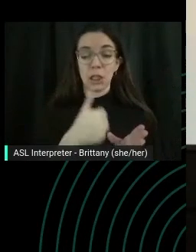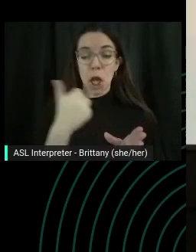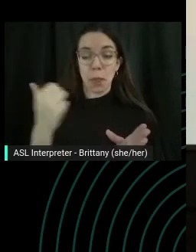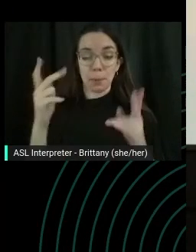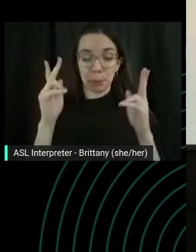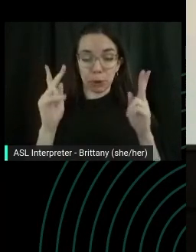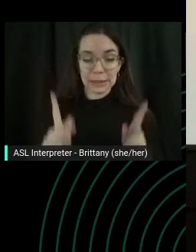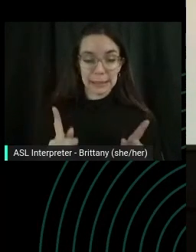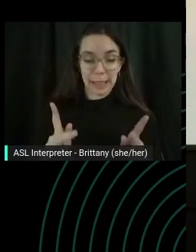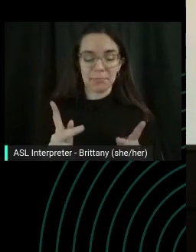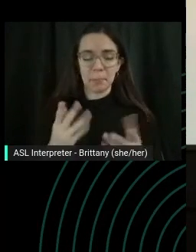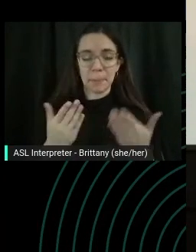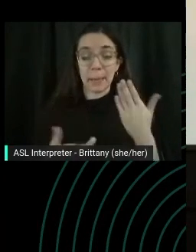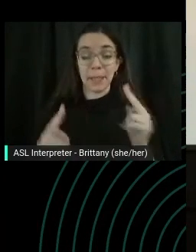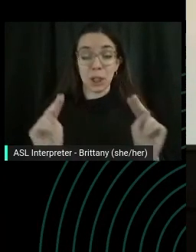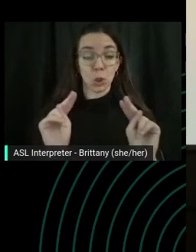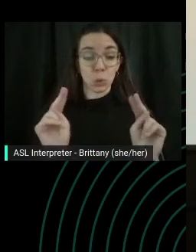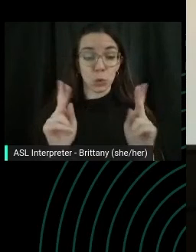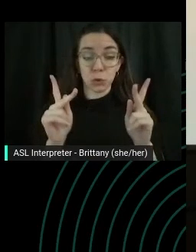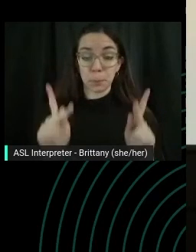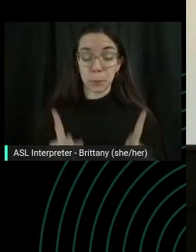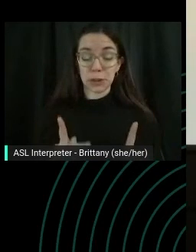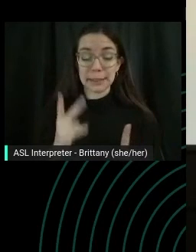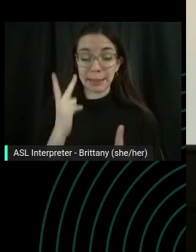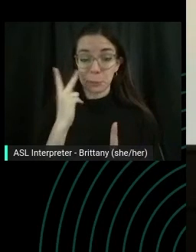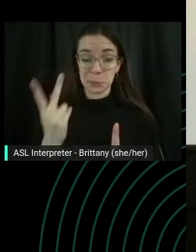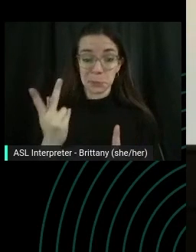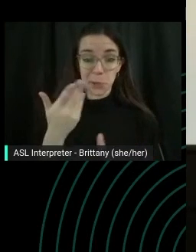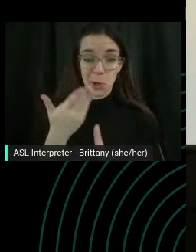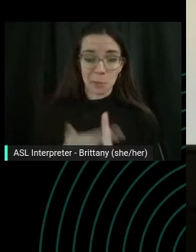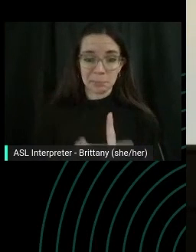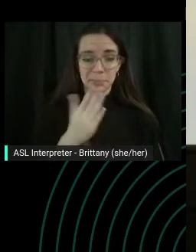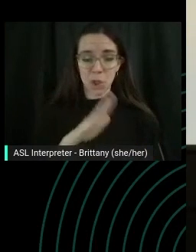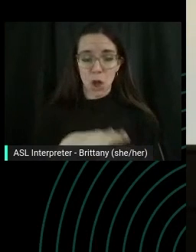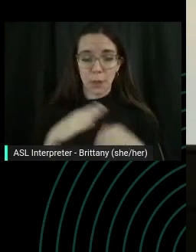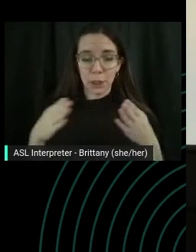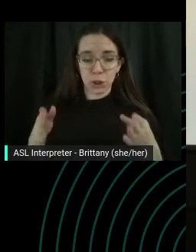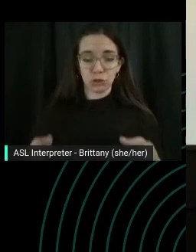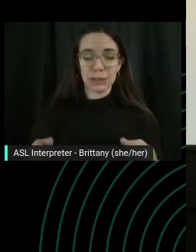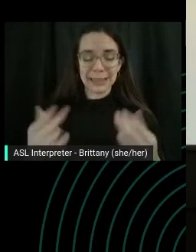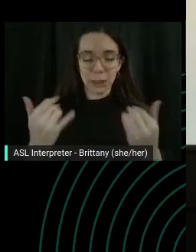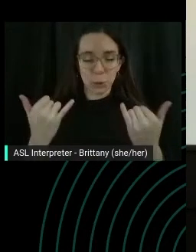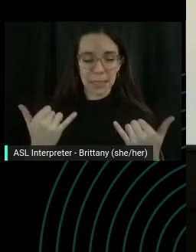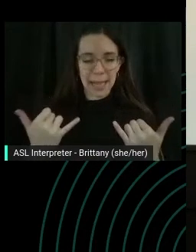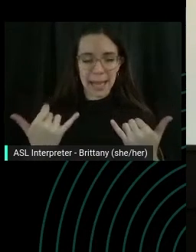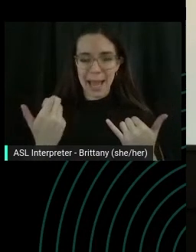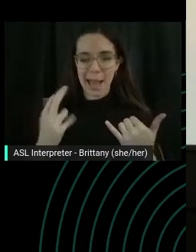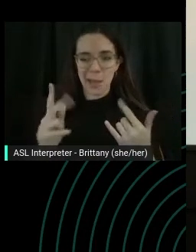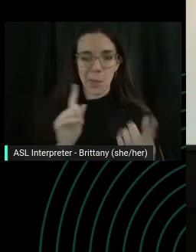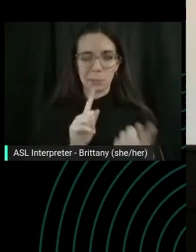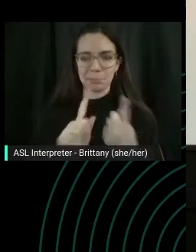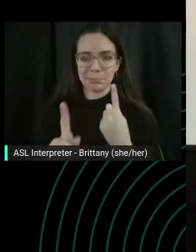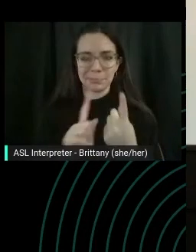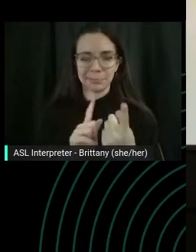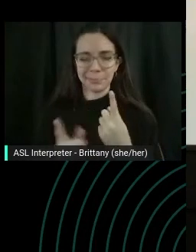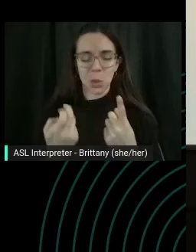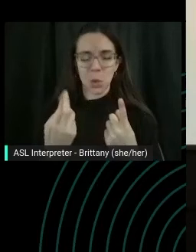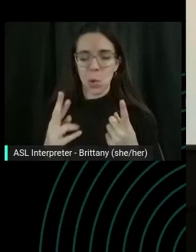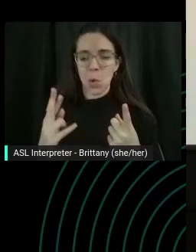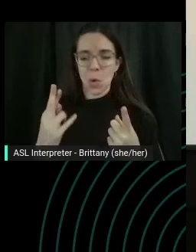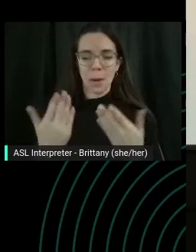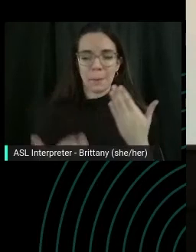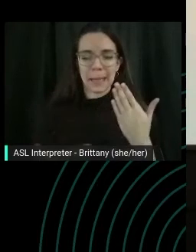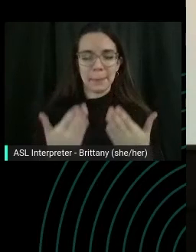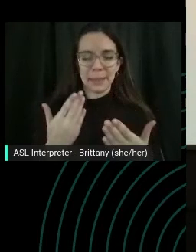you saw on the street, at your local coffee shop, on your commute to work, or working from